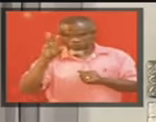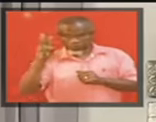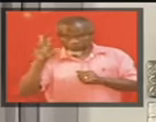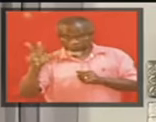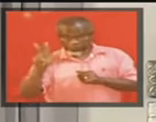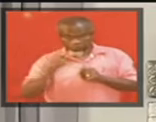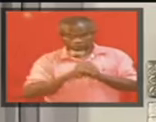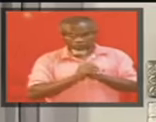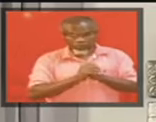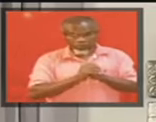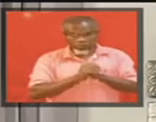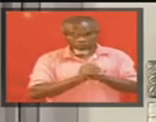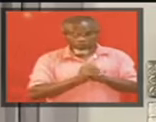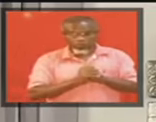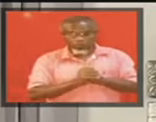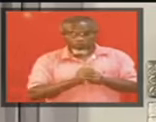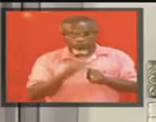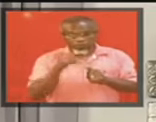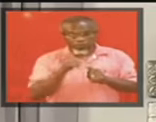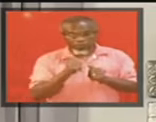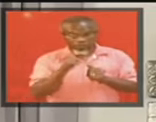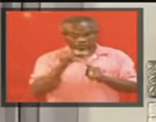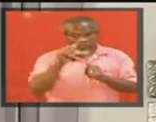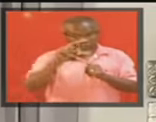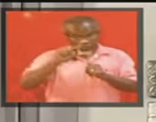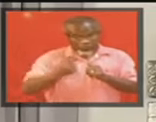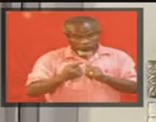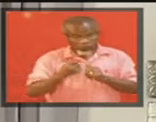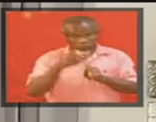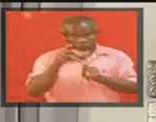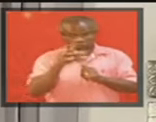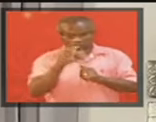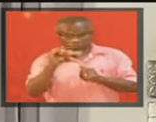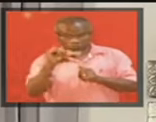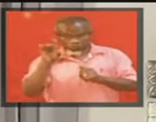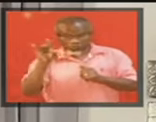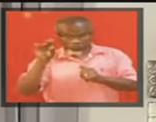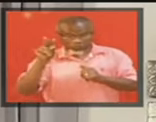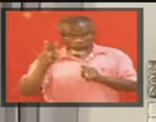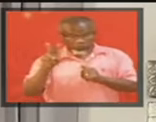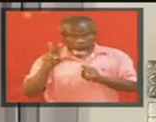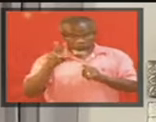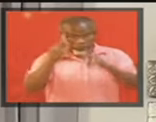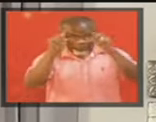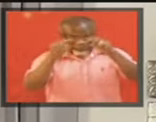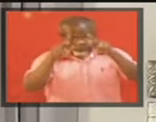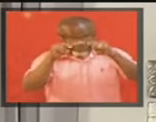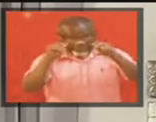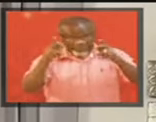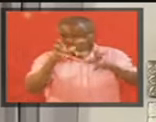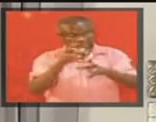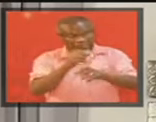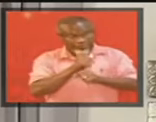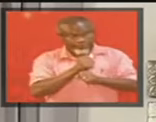to 10,832. Giving us a total number of samples submitted, both public and private,